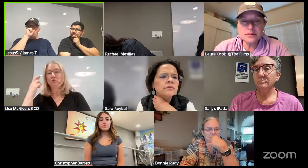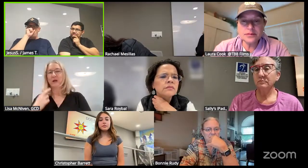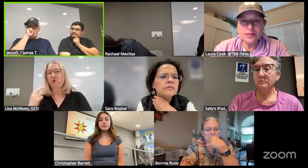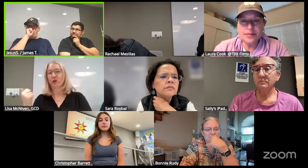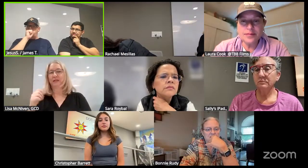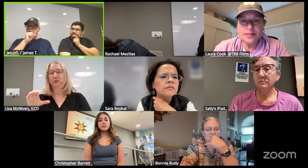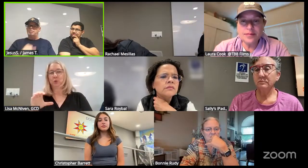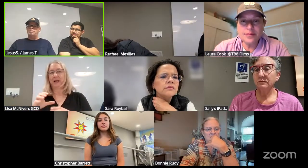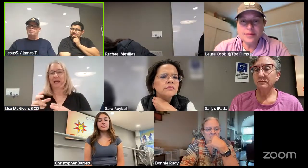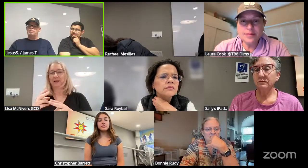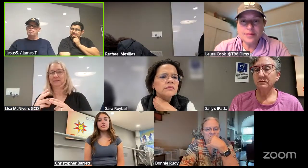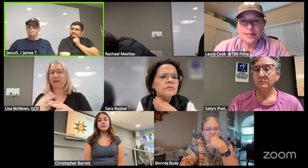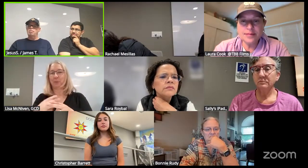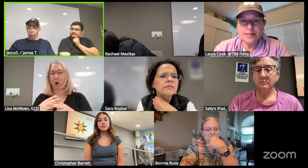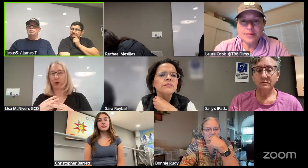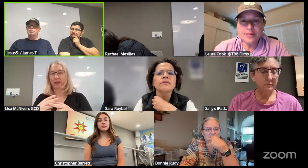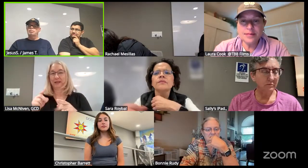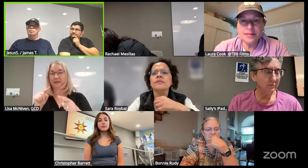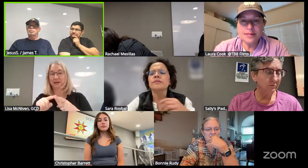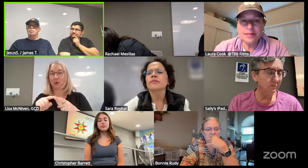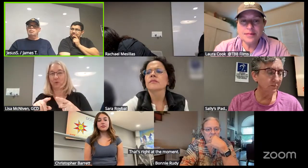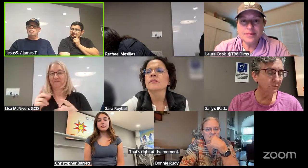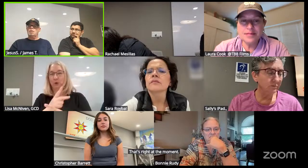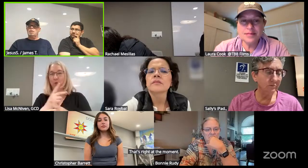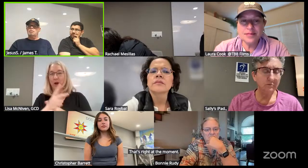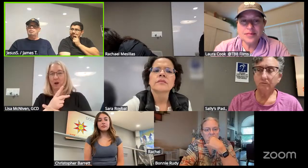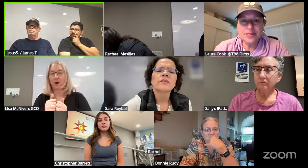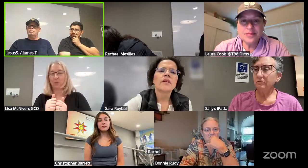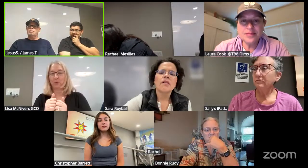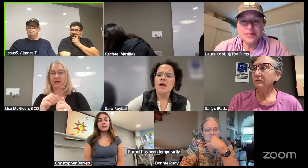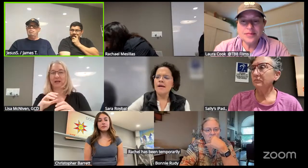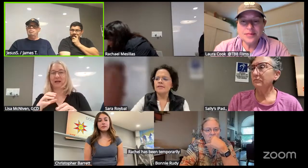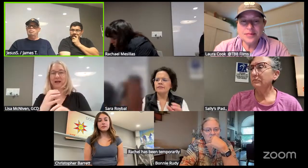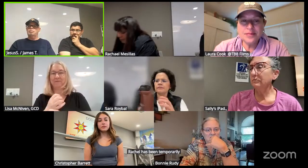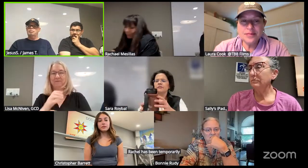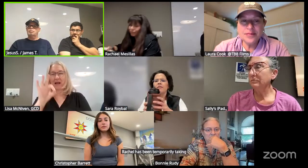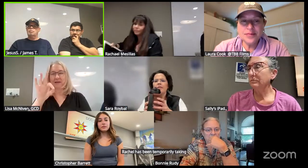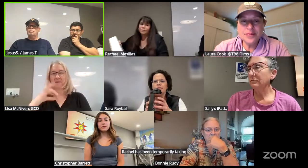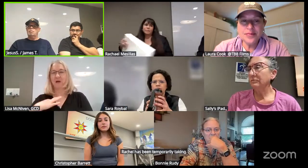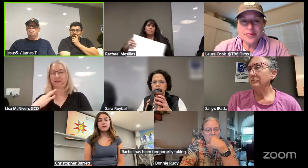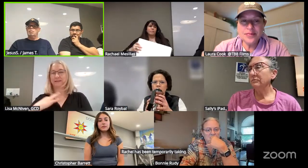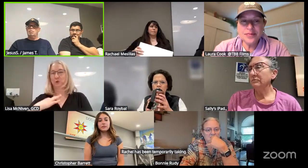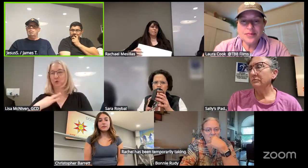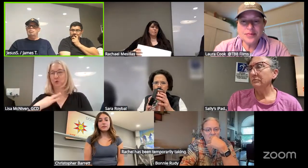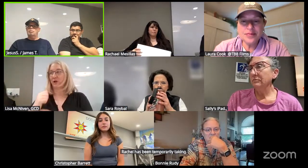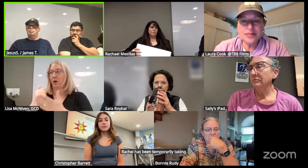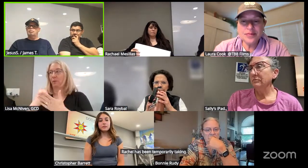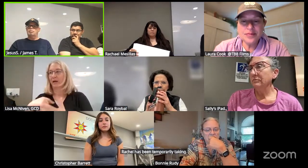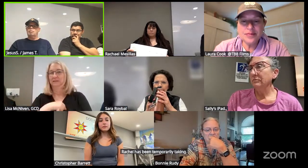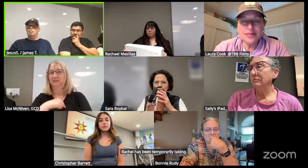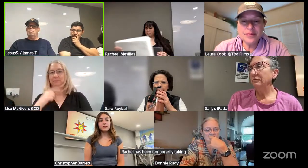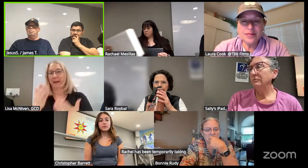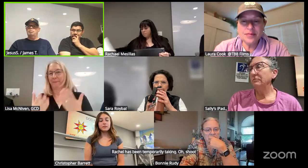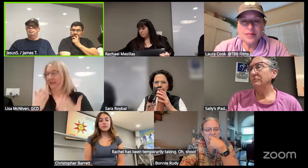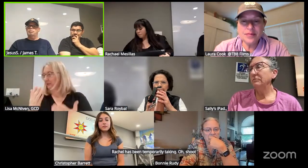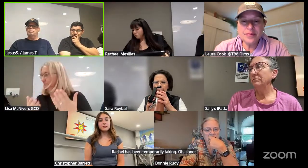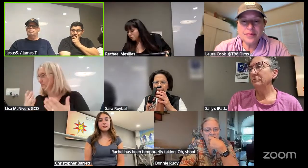So we have no secretary at the moment. Rachel has been temporarily taking how to